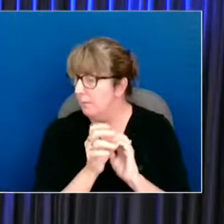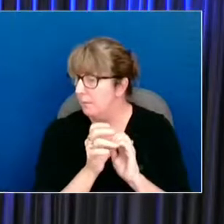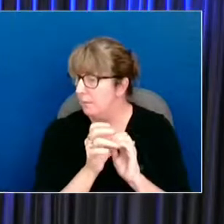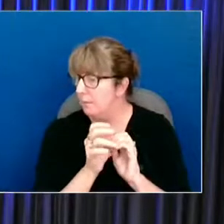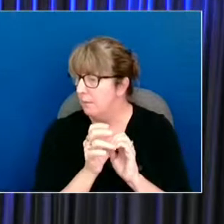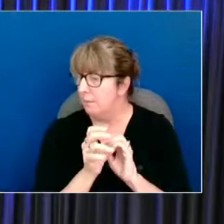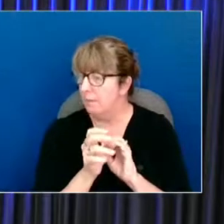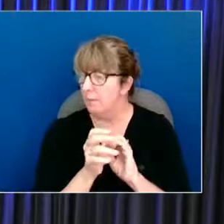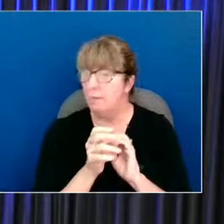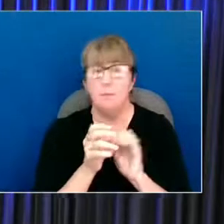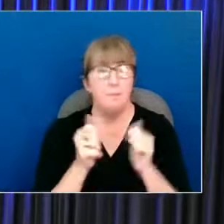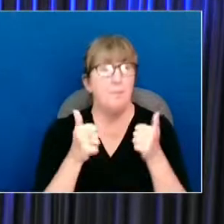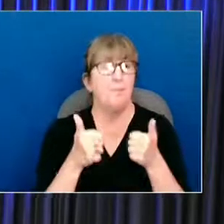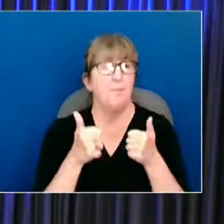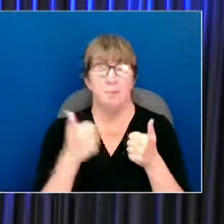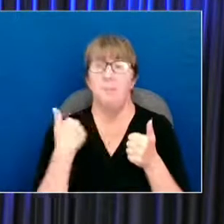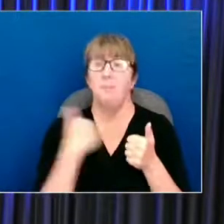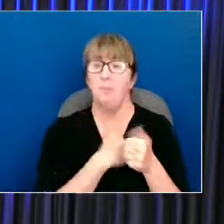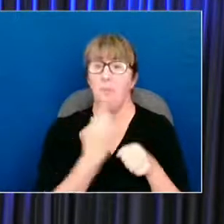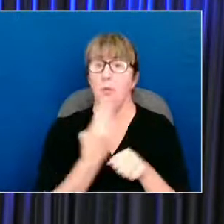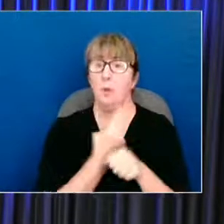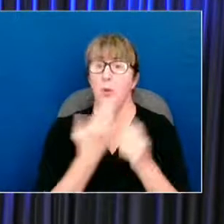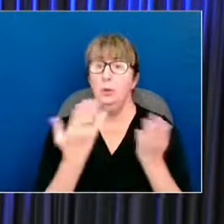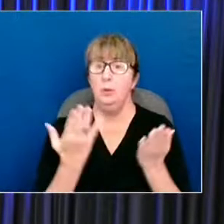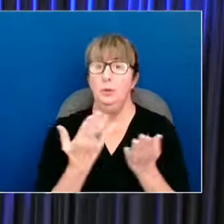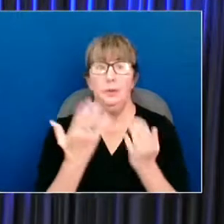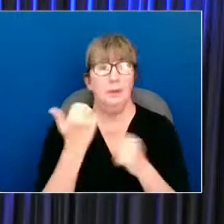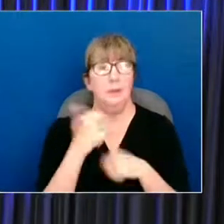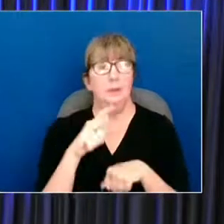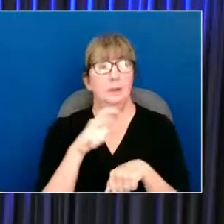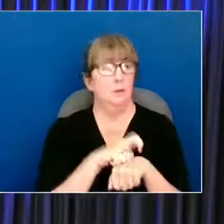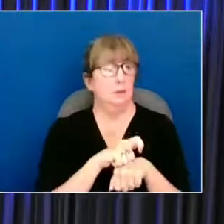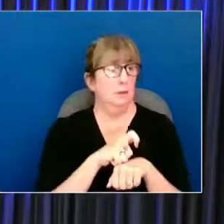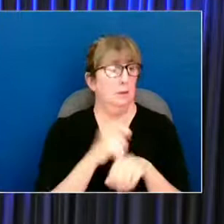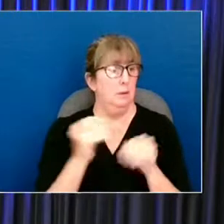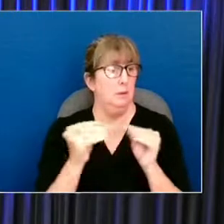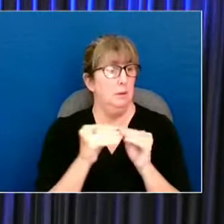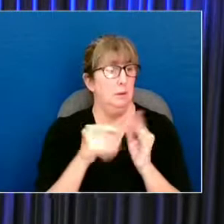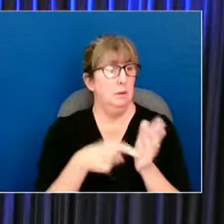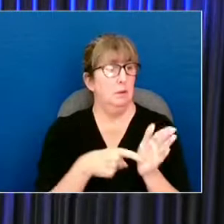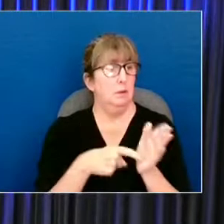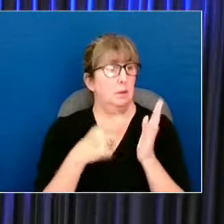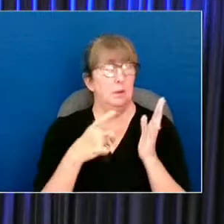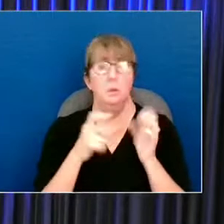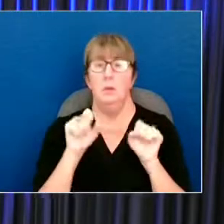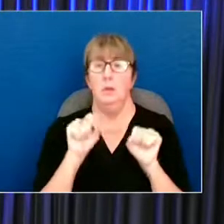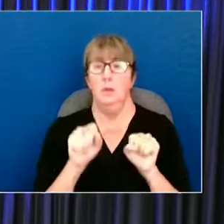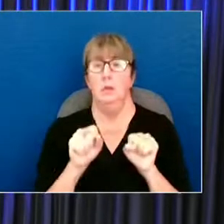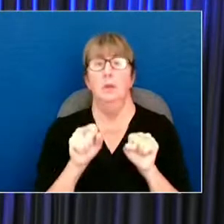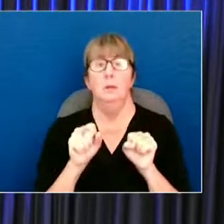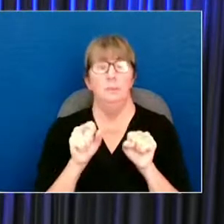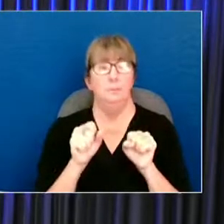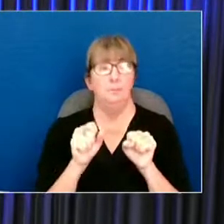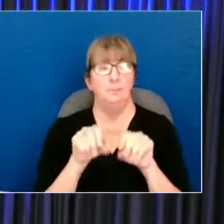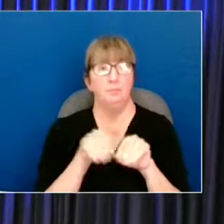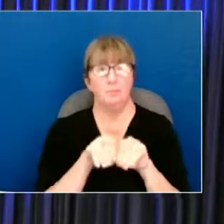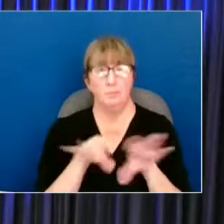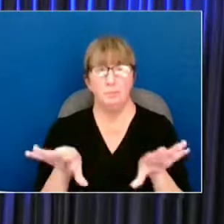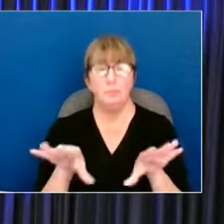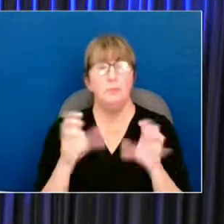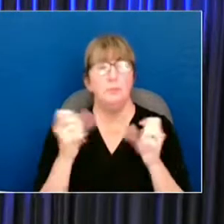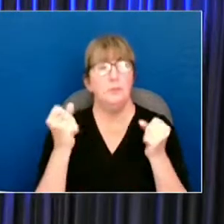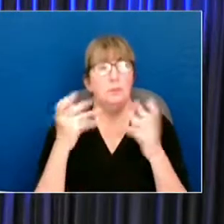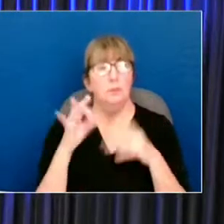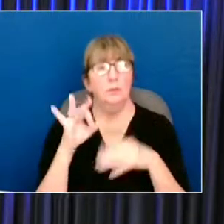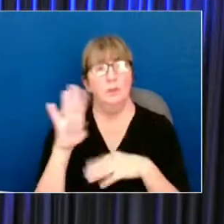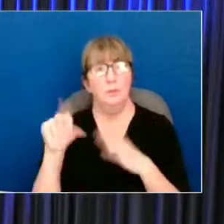Excellent. So what we're using here is anytime per the requirement, we're able to stream to multiple Facebook pages and YouTube pages. So all